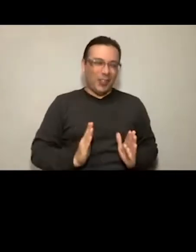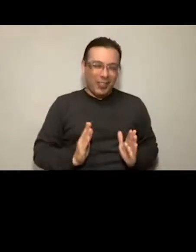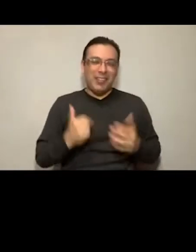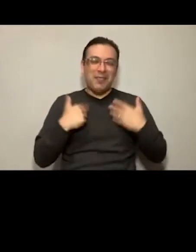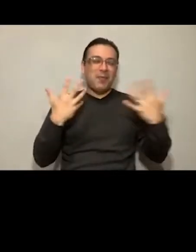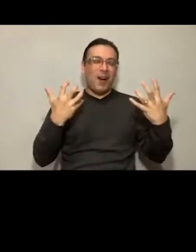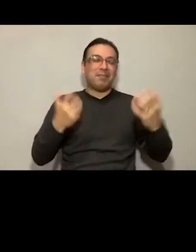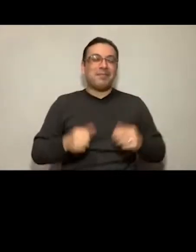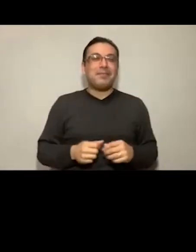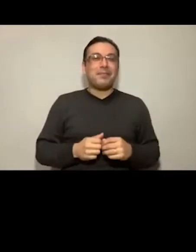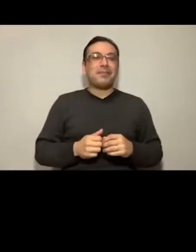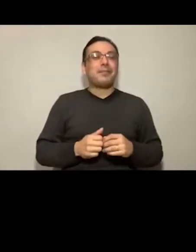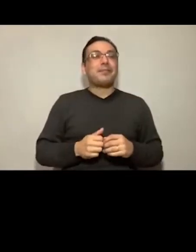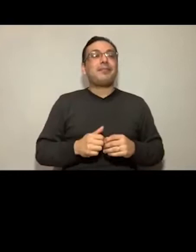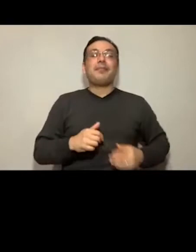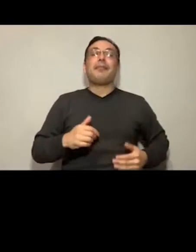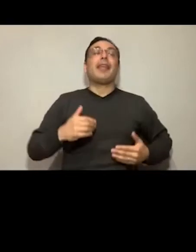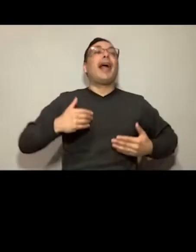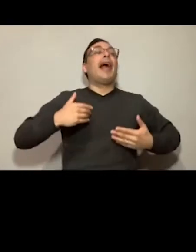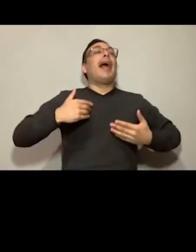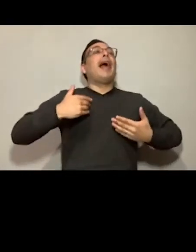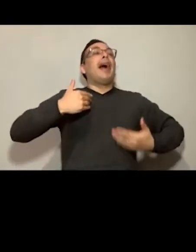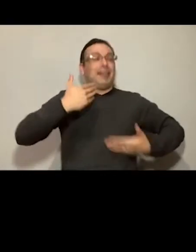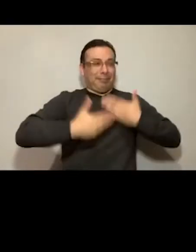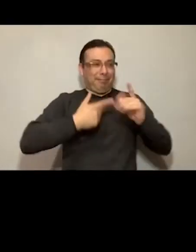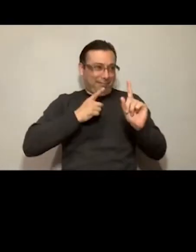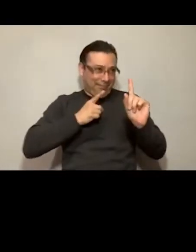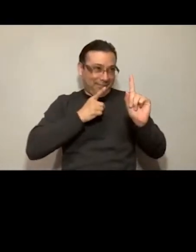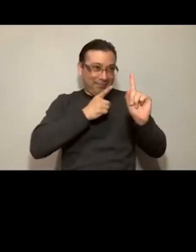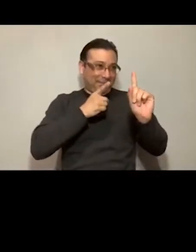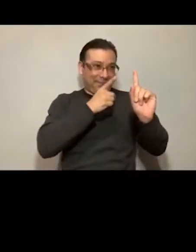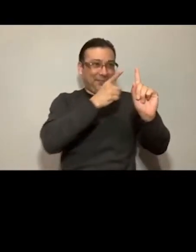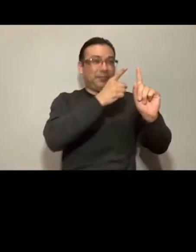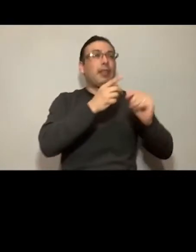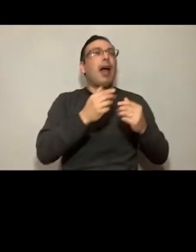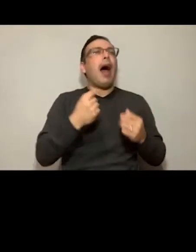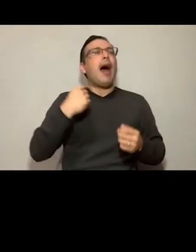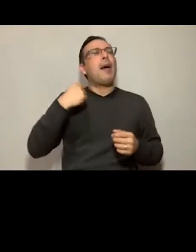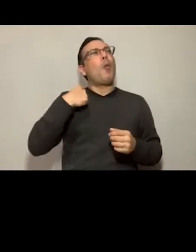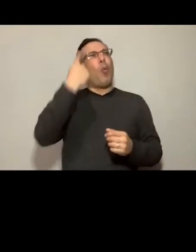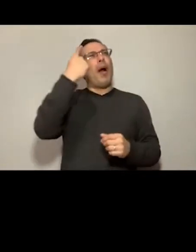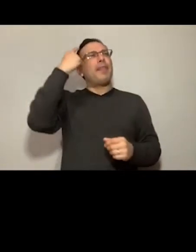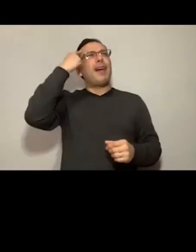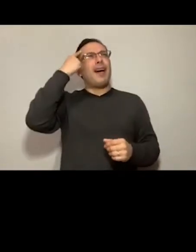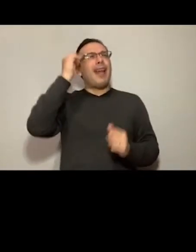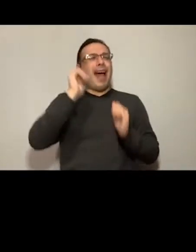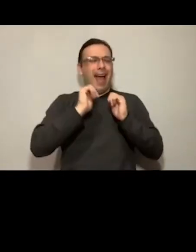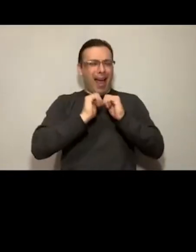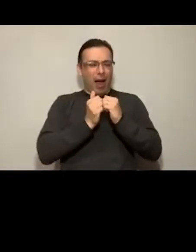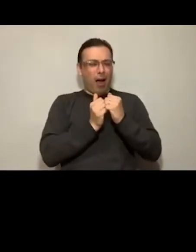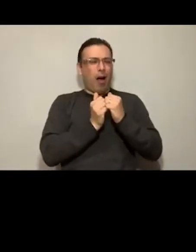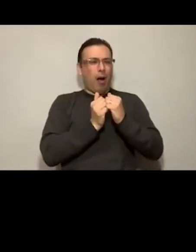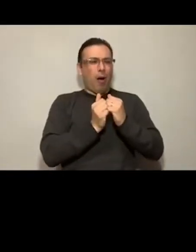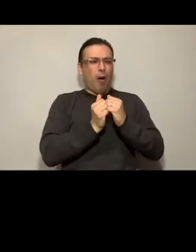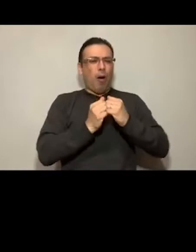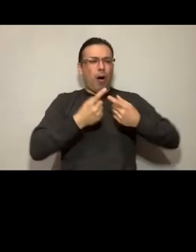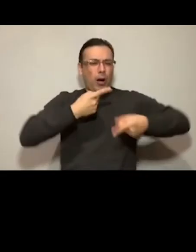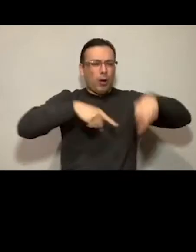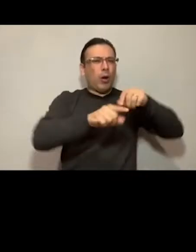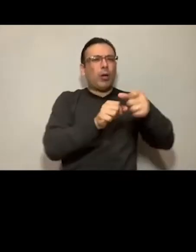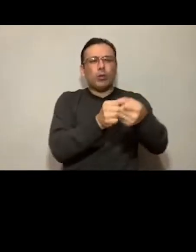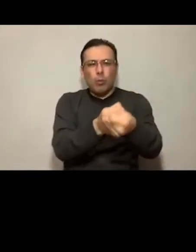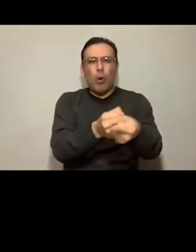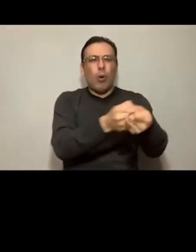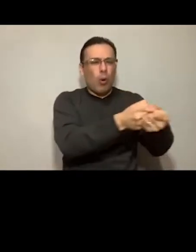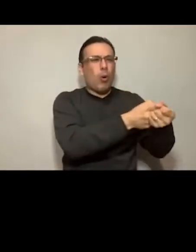in trying to get towards where I really wanted to be in life, I really thought about giving back and being of service to someone else. And kind of nursing is